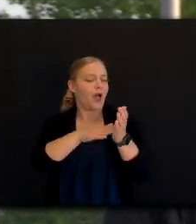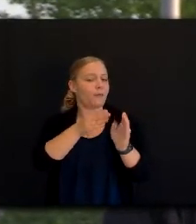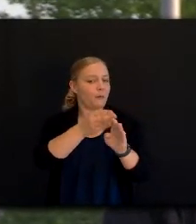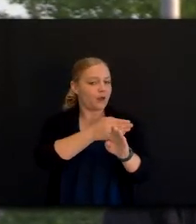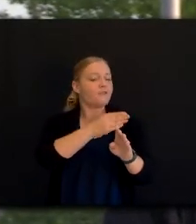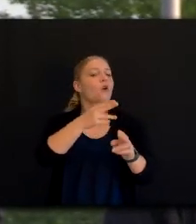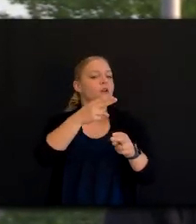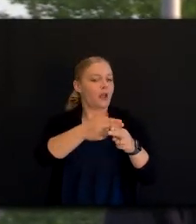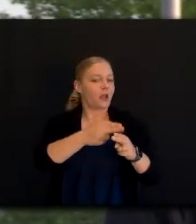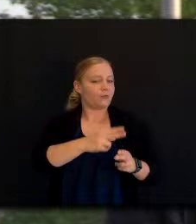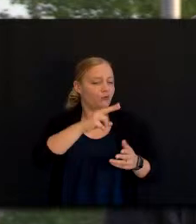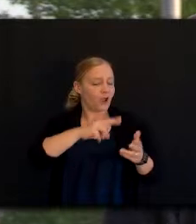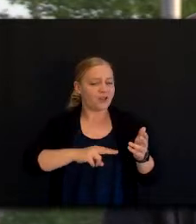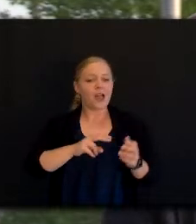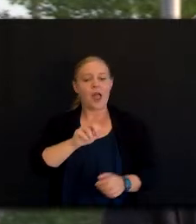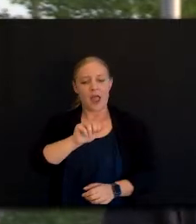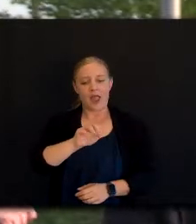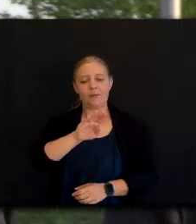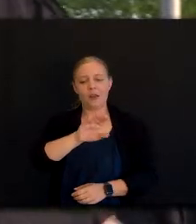alphabetical order,